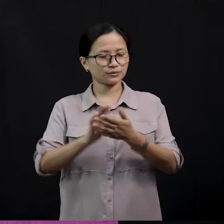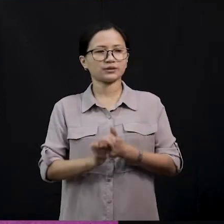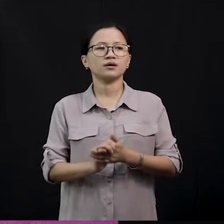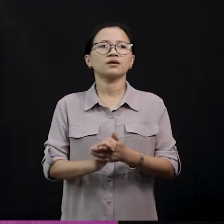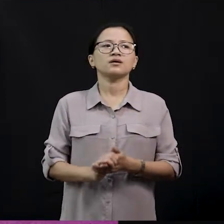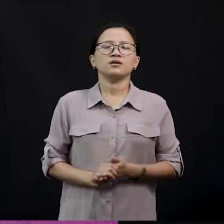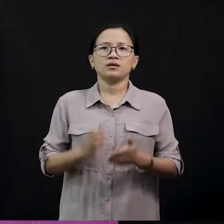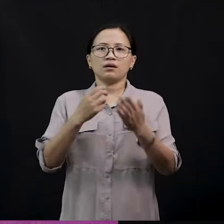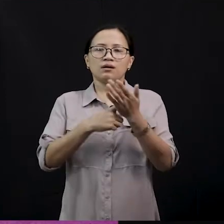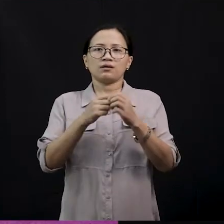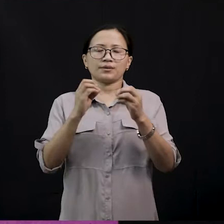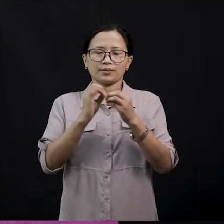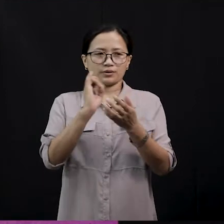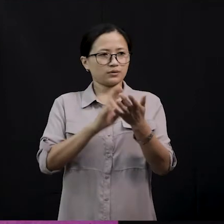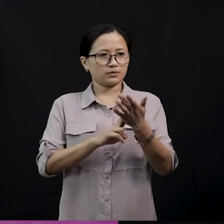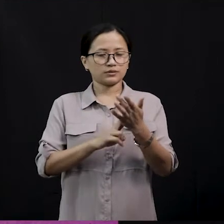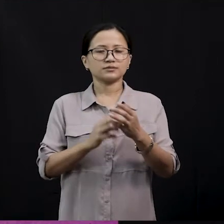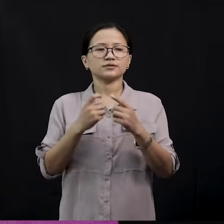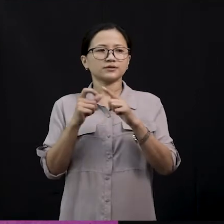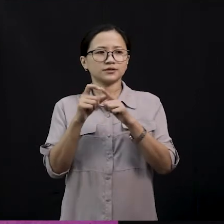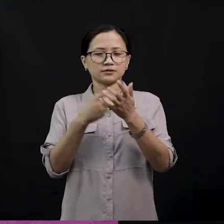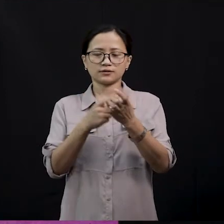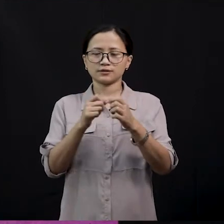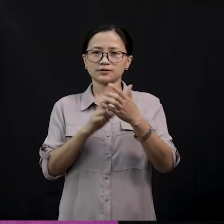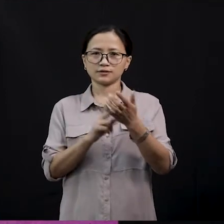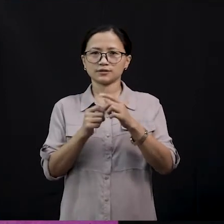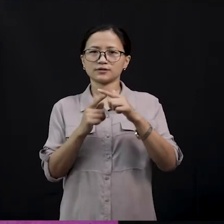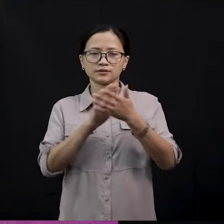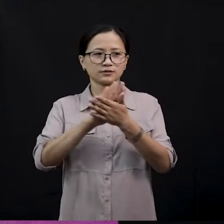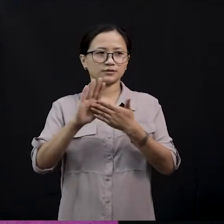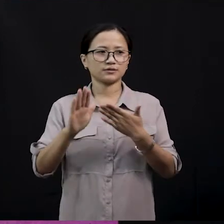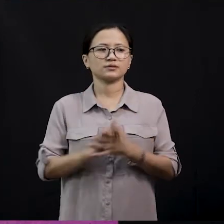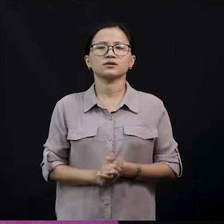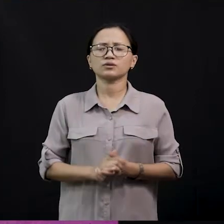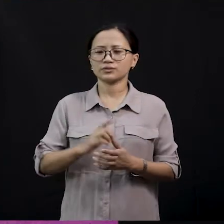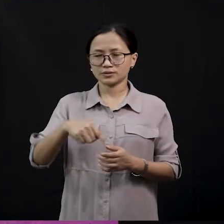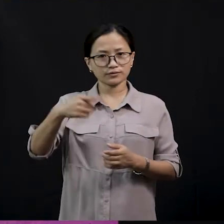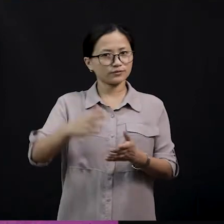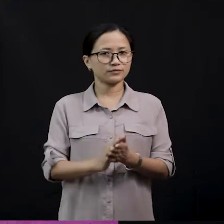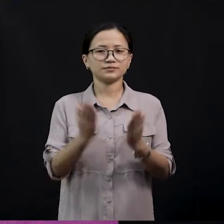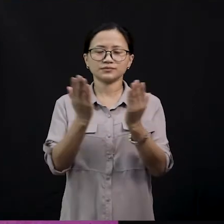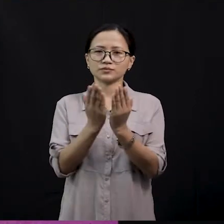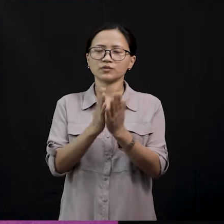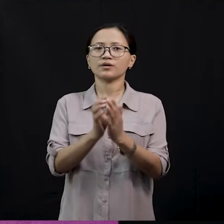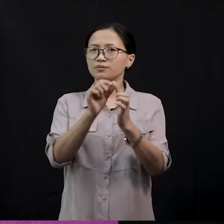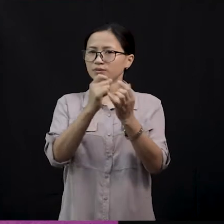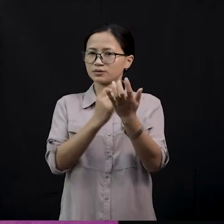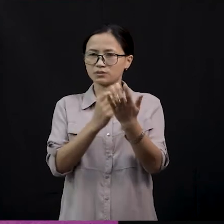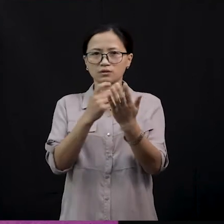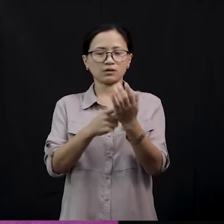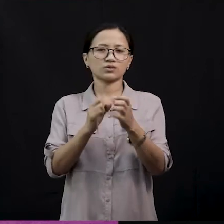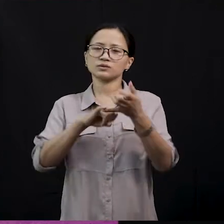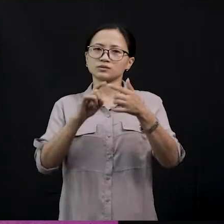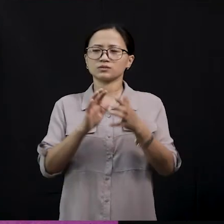that in fact, your textbook is designed in such a way that with every lesson, with every prose, it comes along